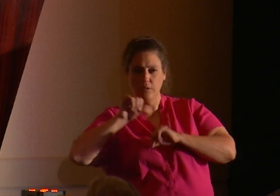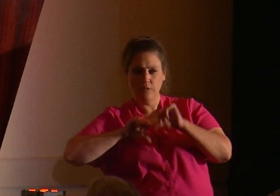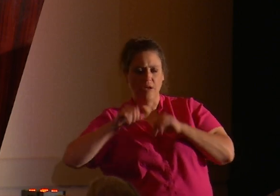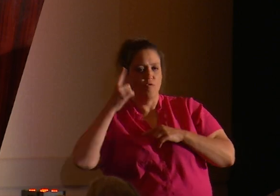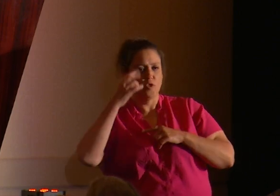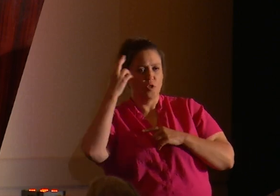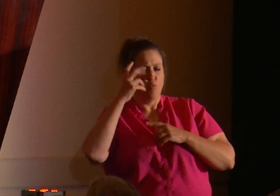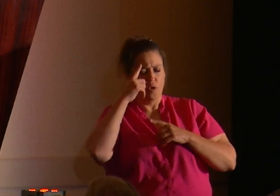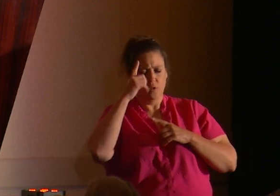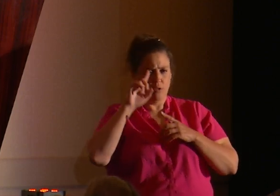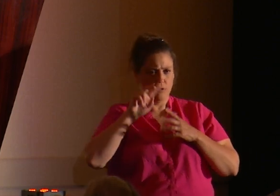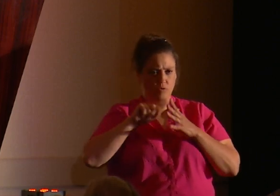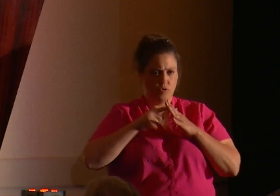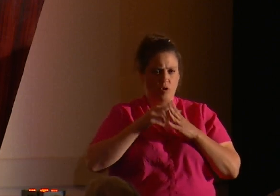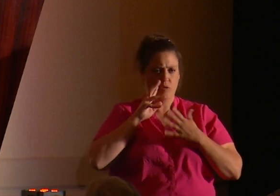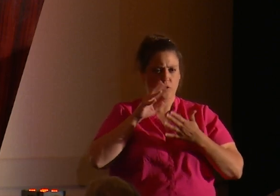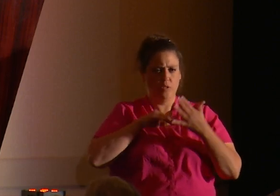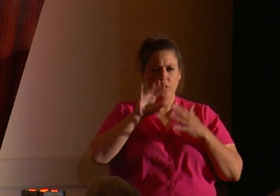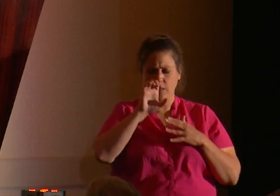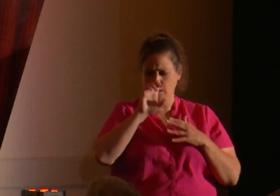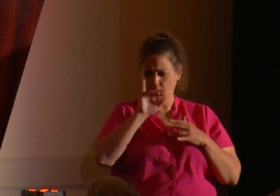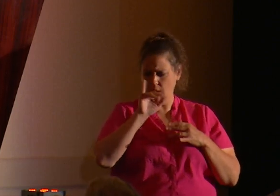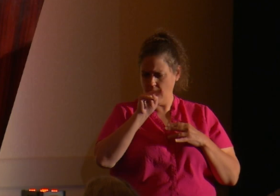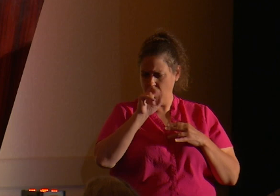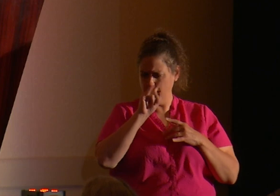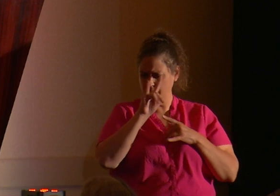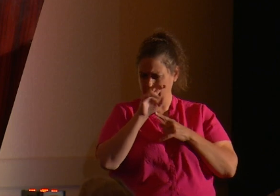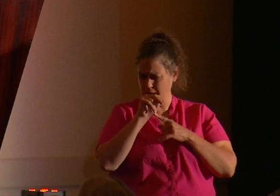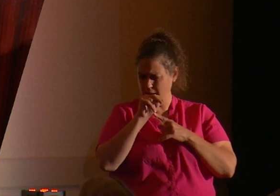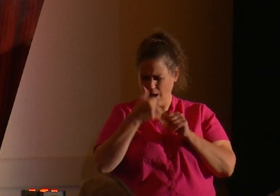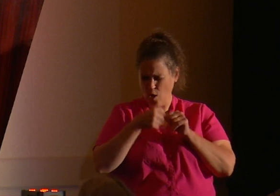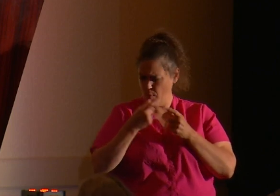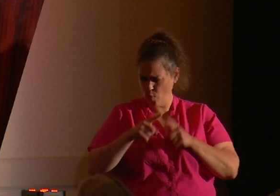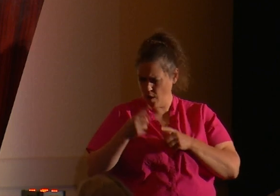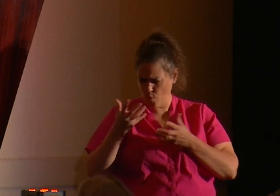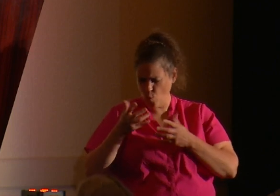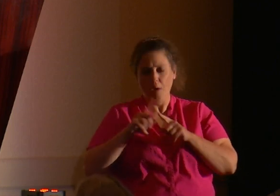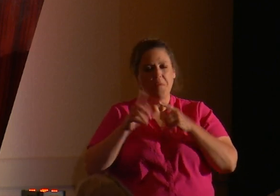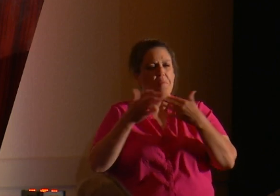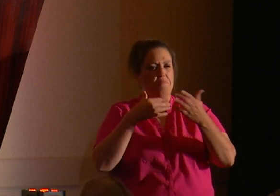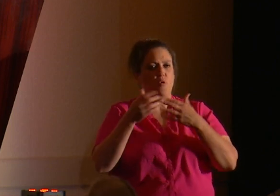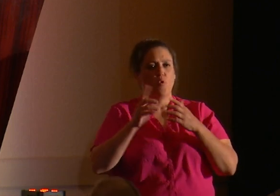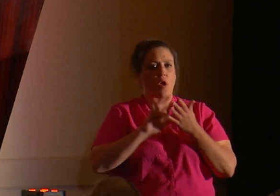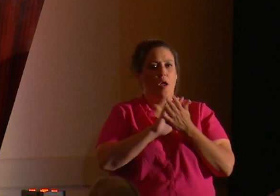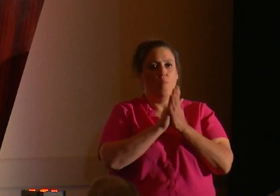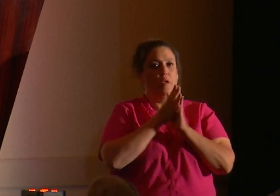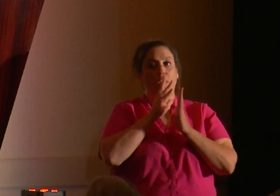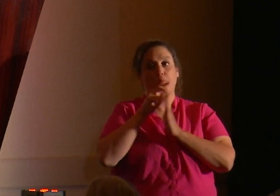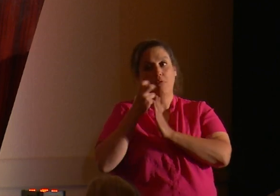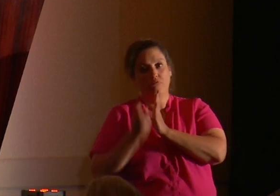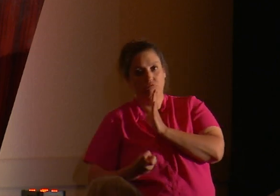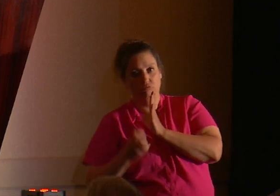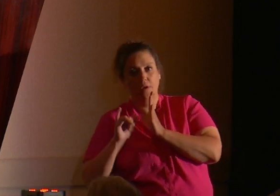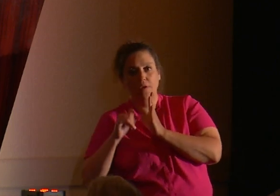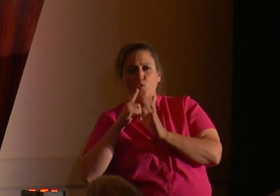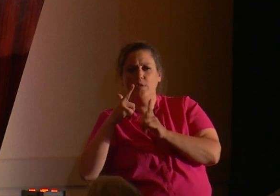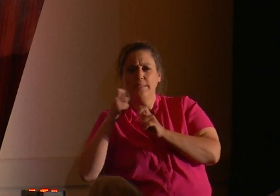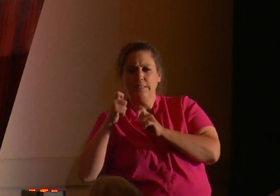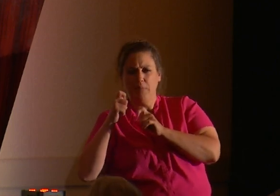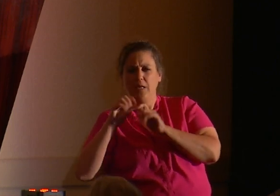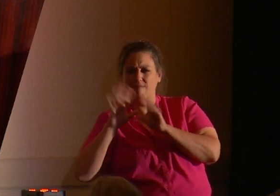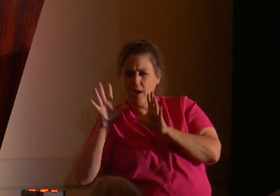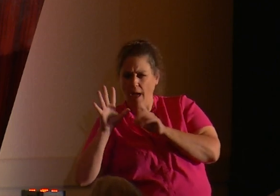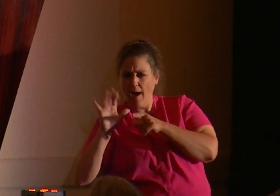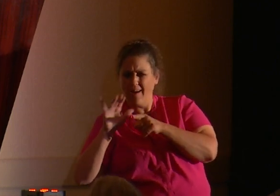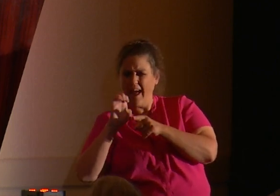I don't know what happened. I can't remember the actual connection, but I just got this whole trip into the speed of light. And When I